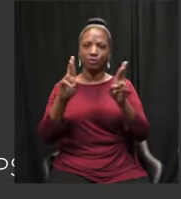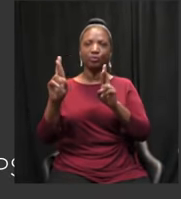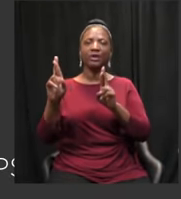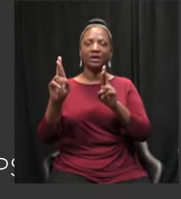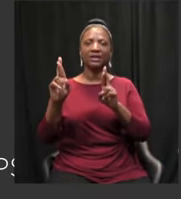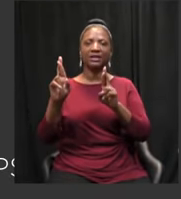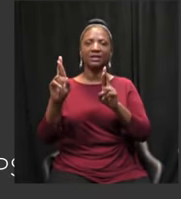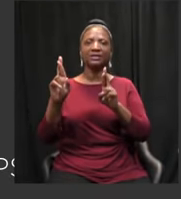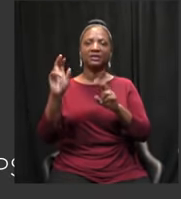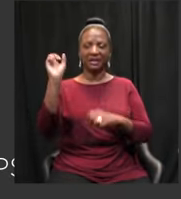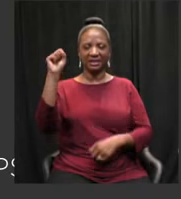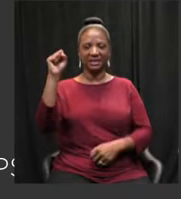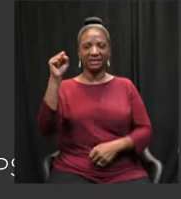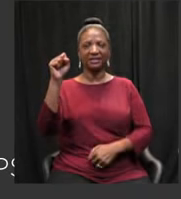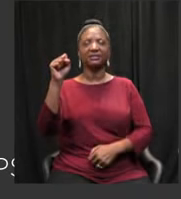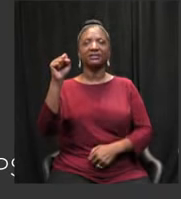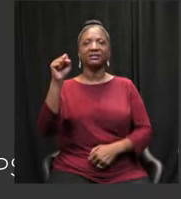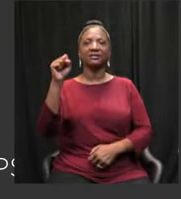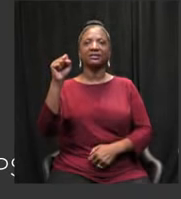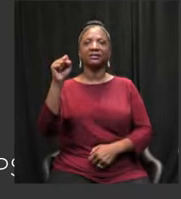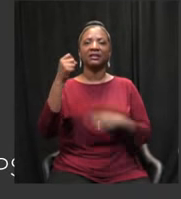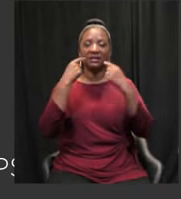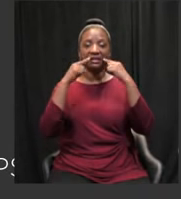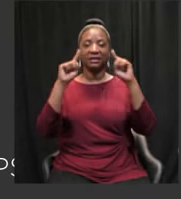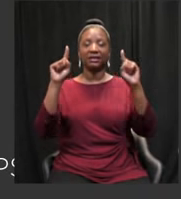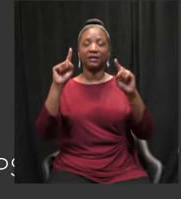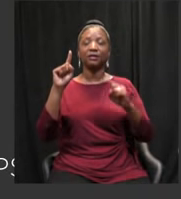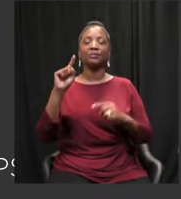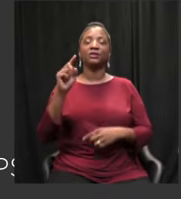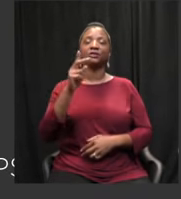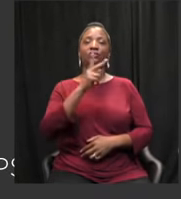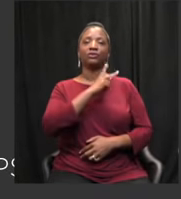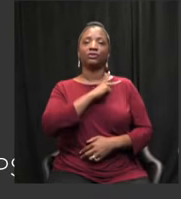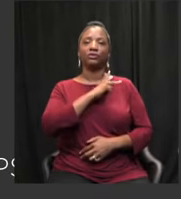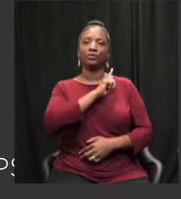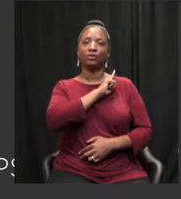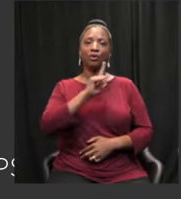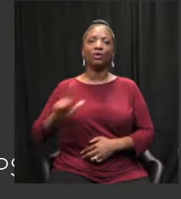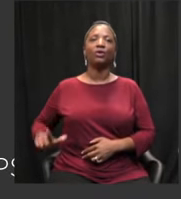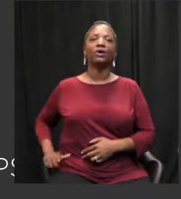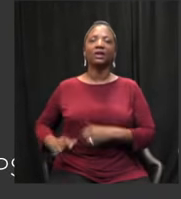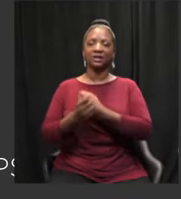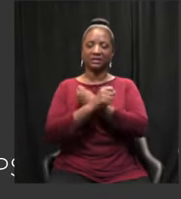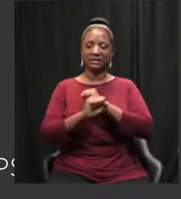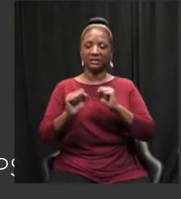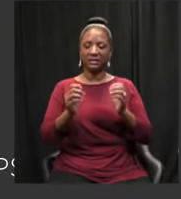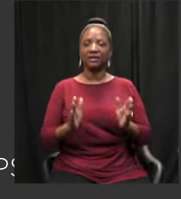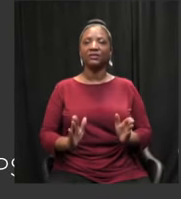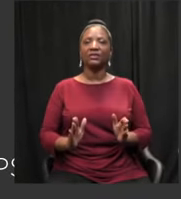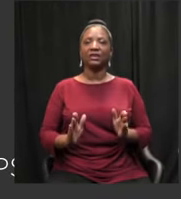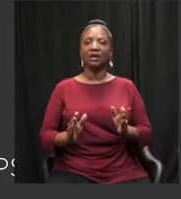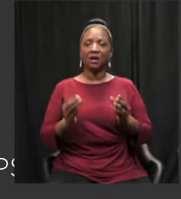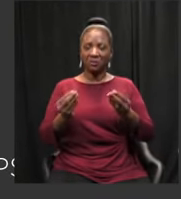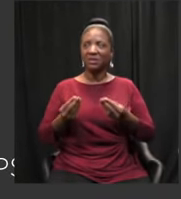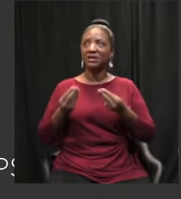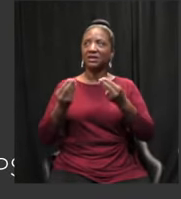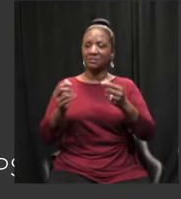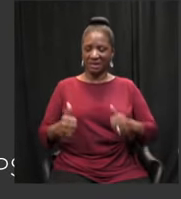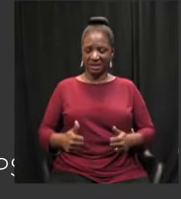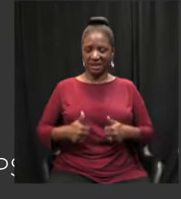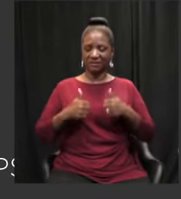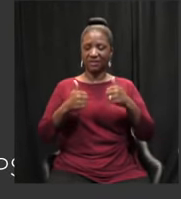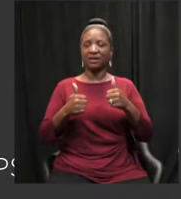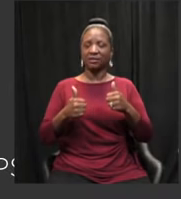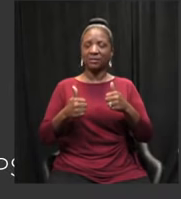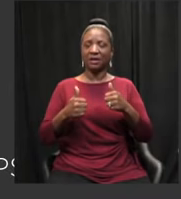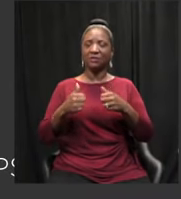and Savior, if you're here today and you're ready to say, I want to follow him, I want to give my life to him, I want to trust him today, I want